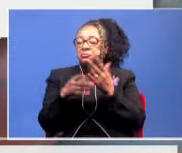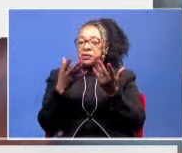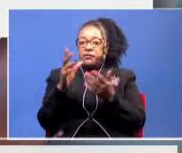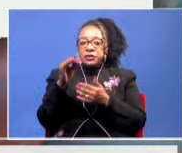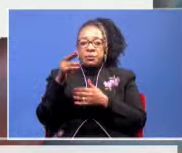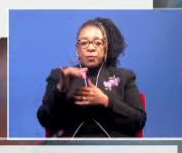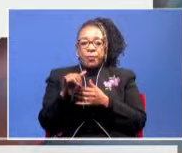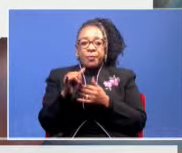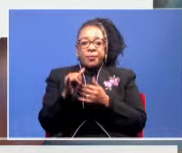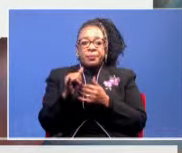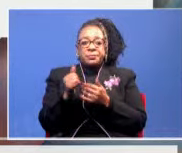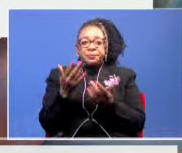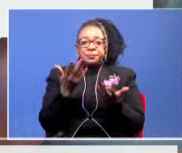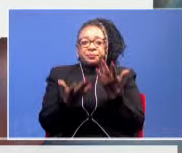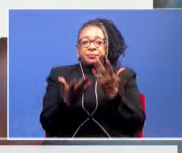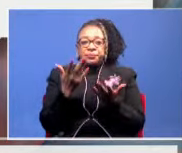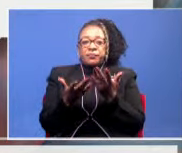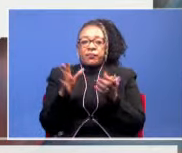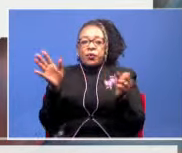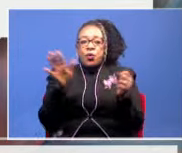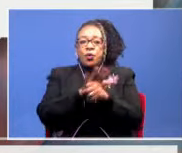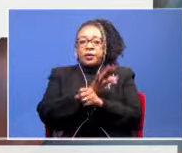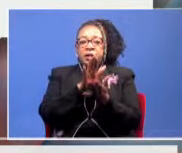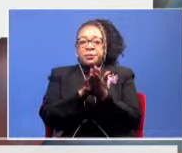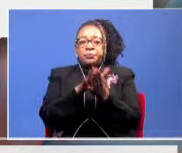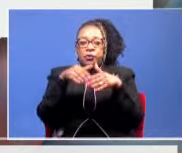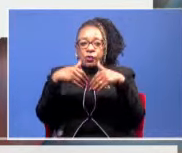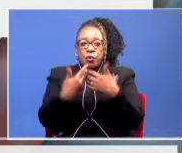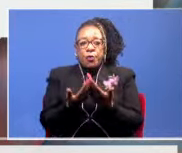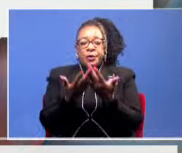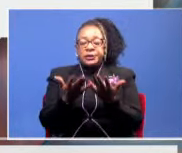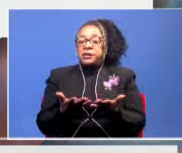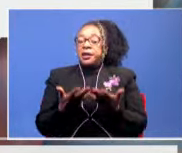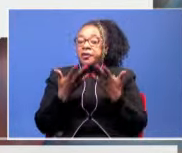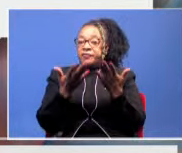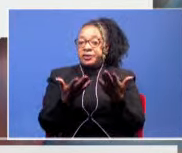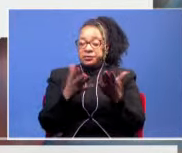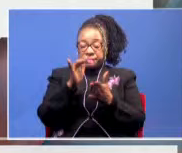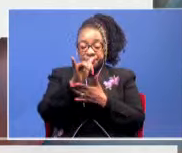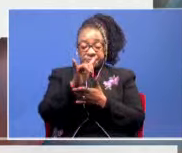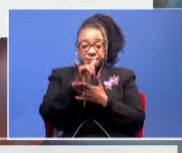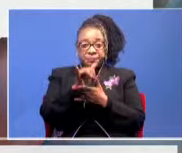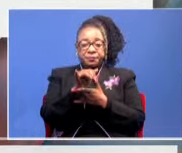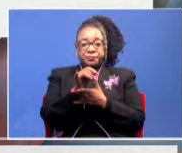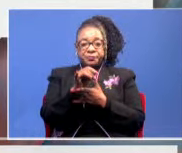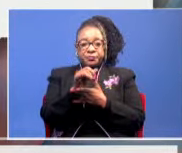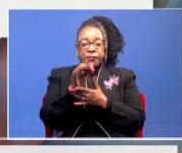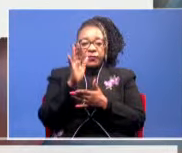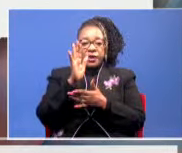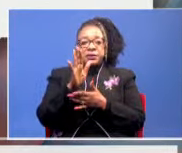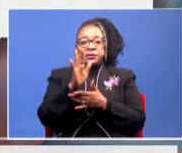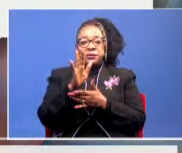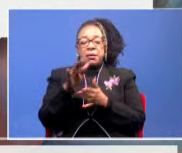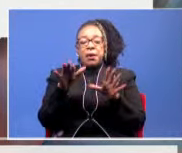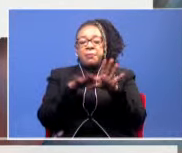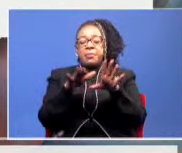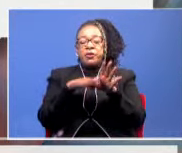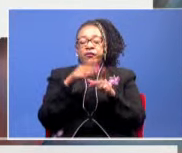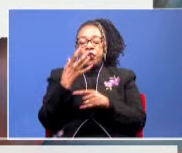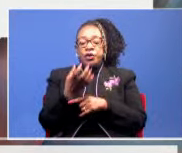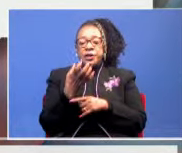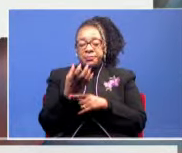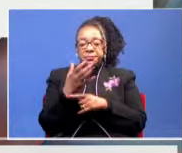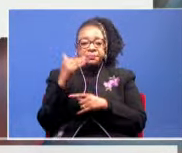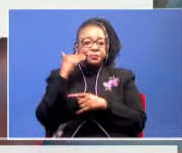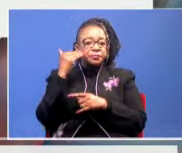wholly kept or wholly sacrificed. A bit cryptic, but he's, this also is quite telling because he is a member of ODM. He's the Siaya